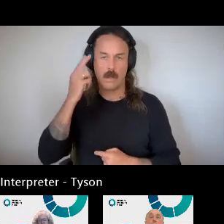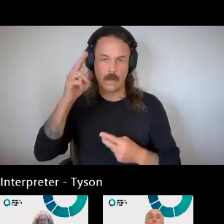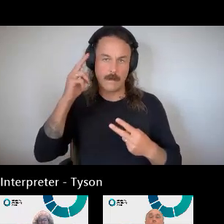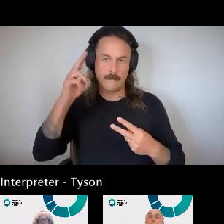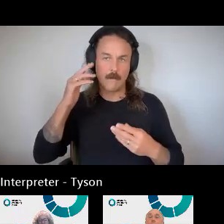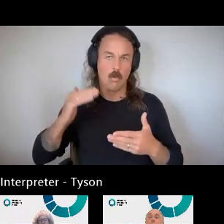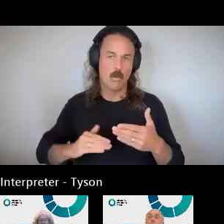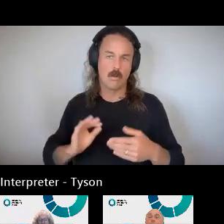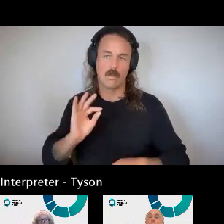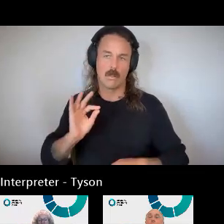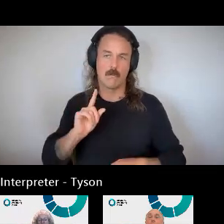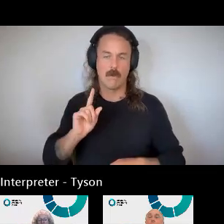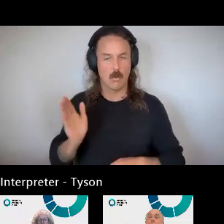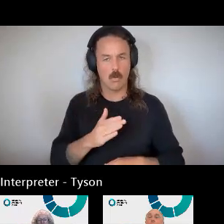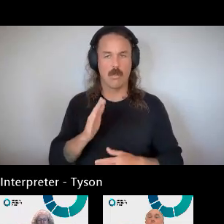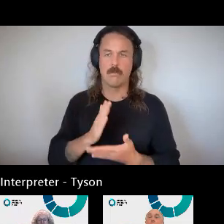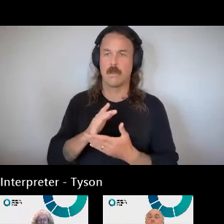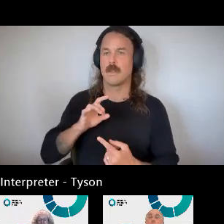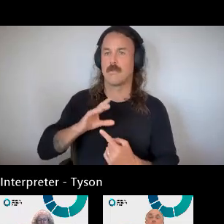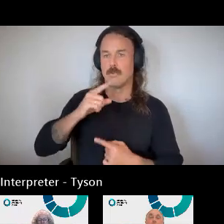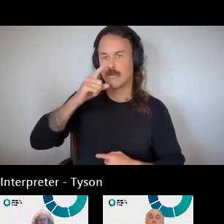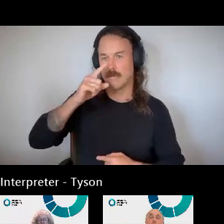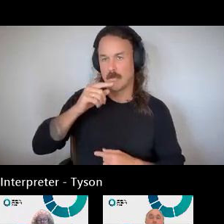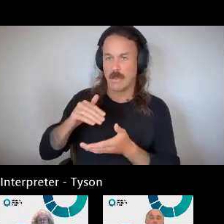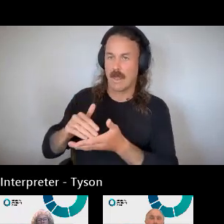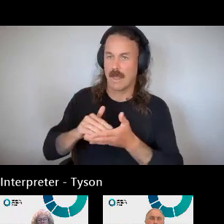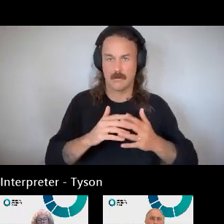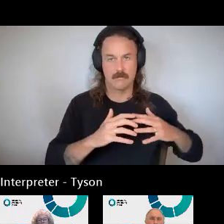making the DWI what it is.